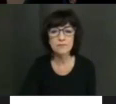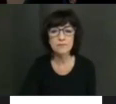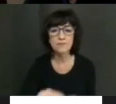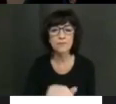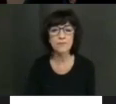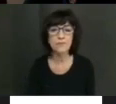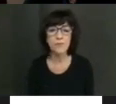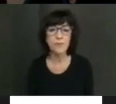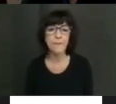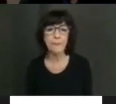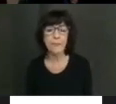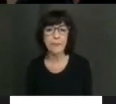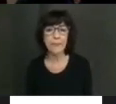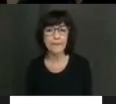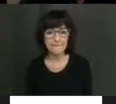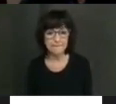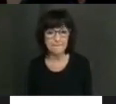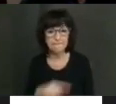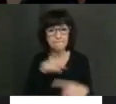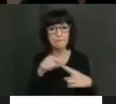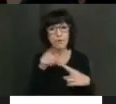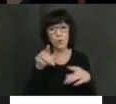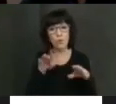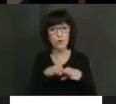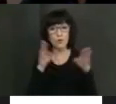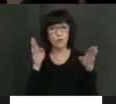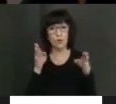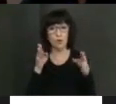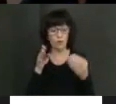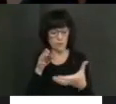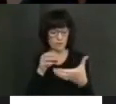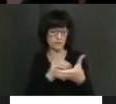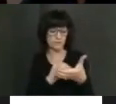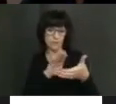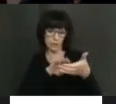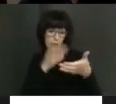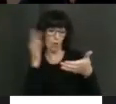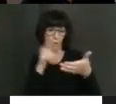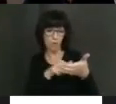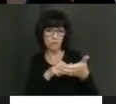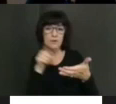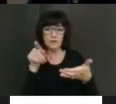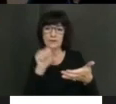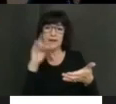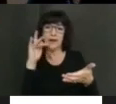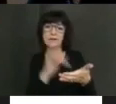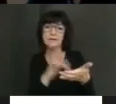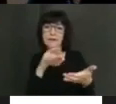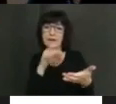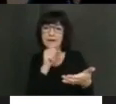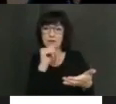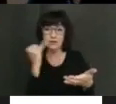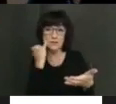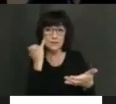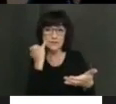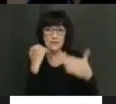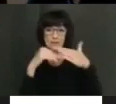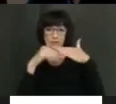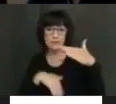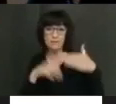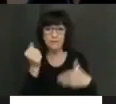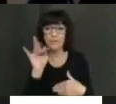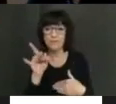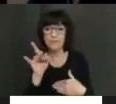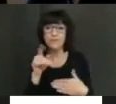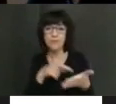When you open the COVID Alert DE app for the first time, you will be prompted to select your age. If you are under the age of 18, the application will